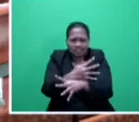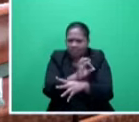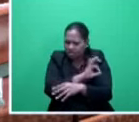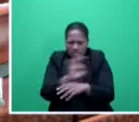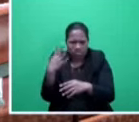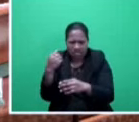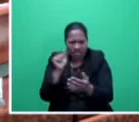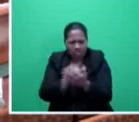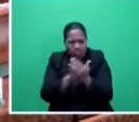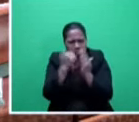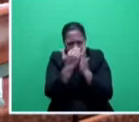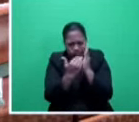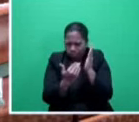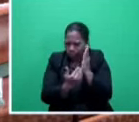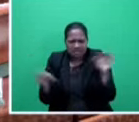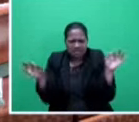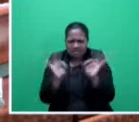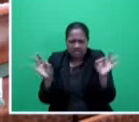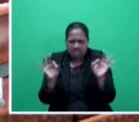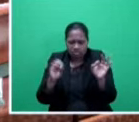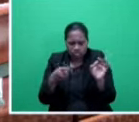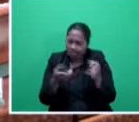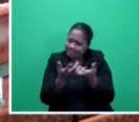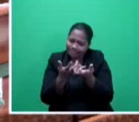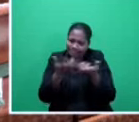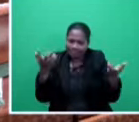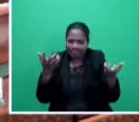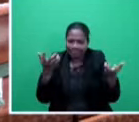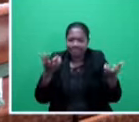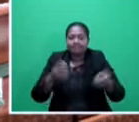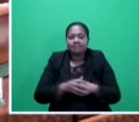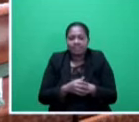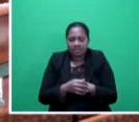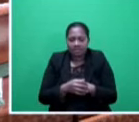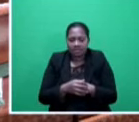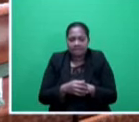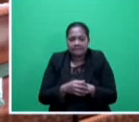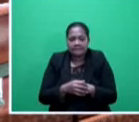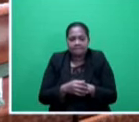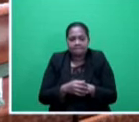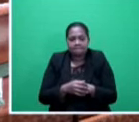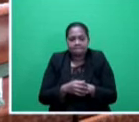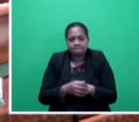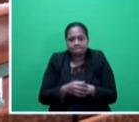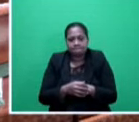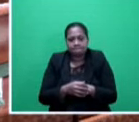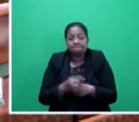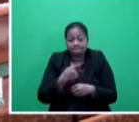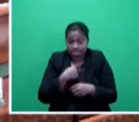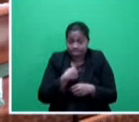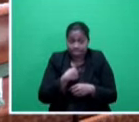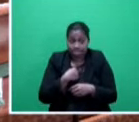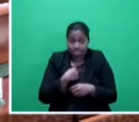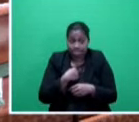executive and any authority as delegated clearly under written law. I do not